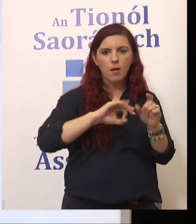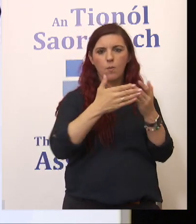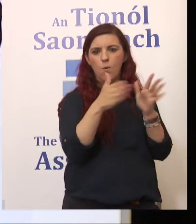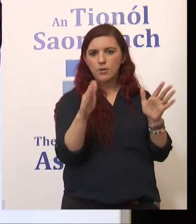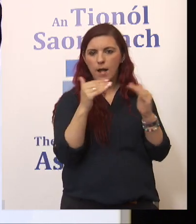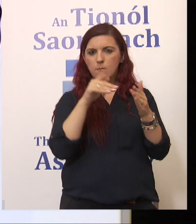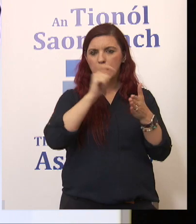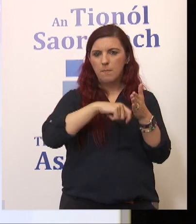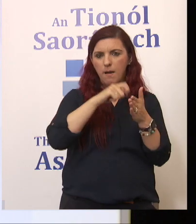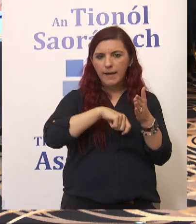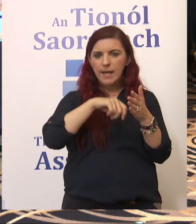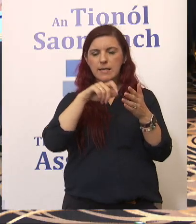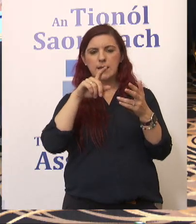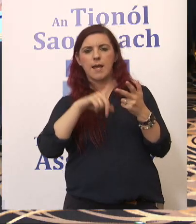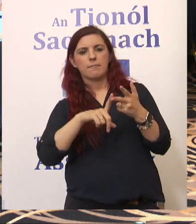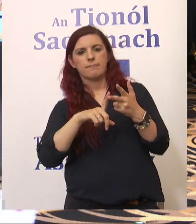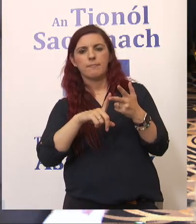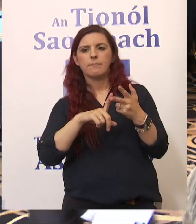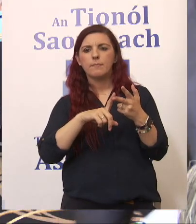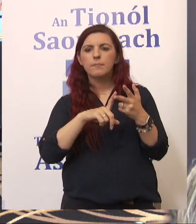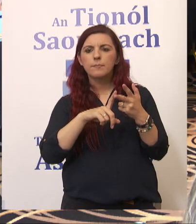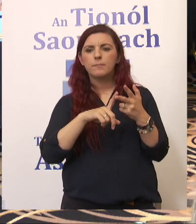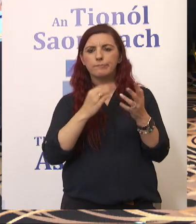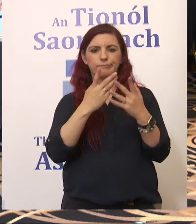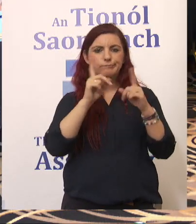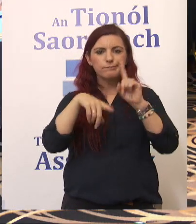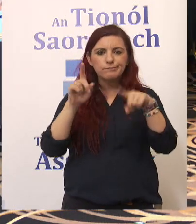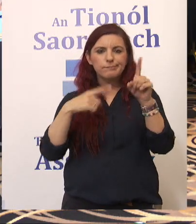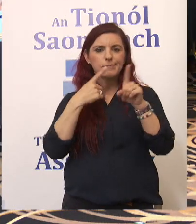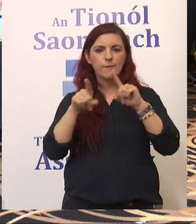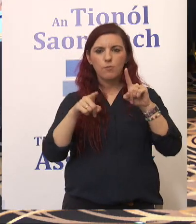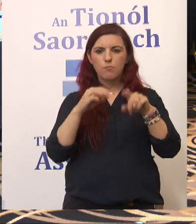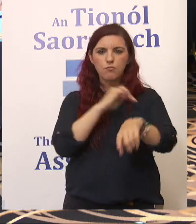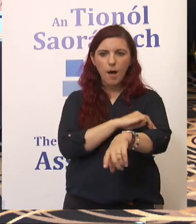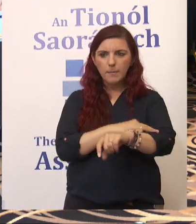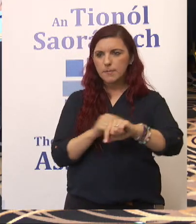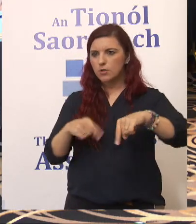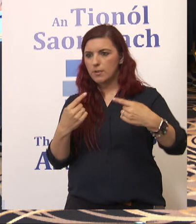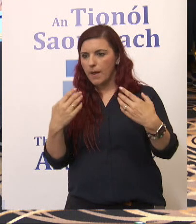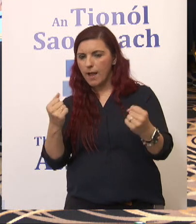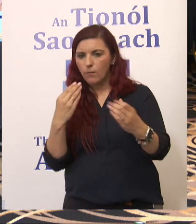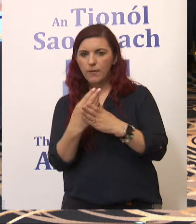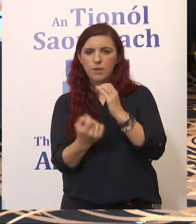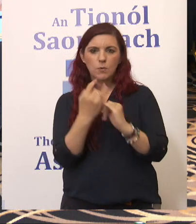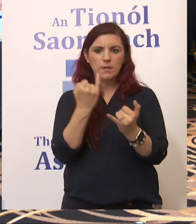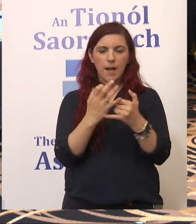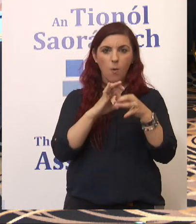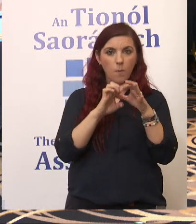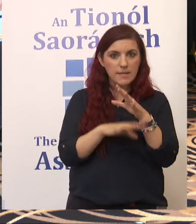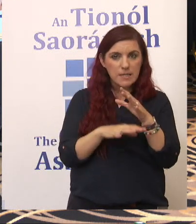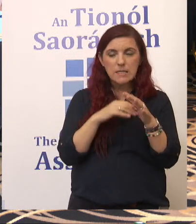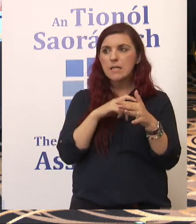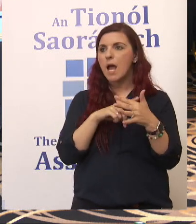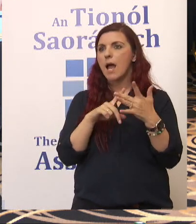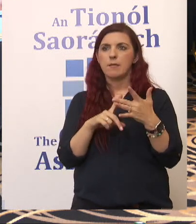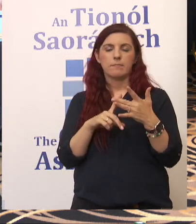market, the huge problem and the huge challenge that we have as a country with issues like homelessness.